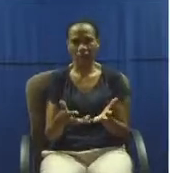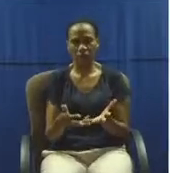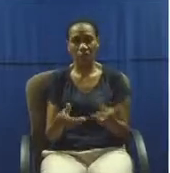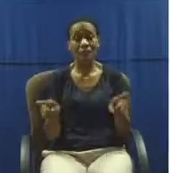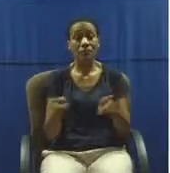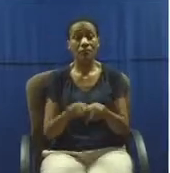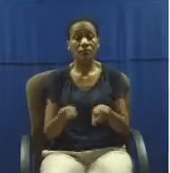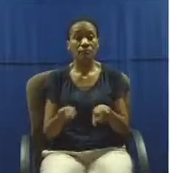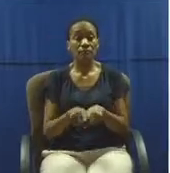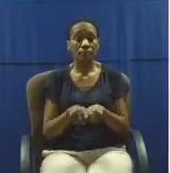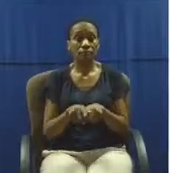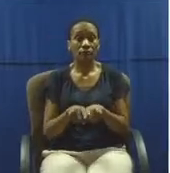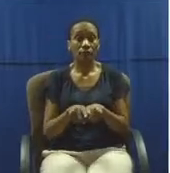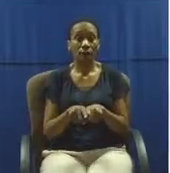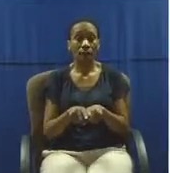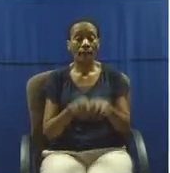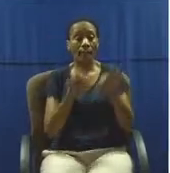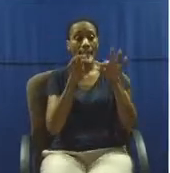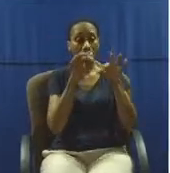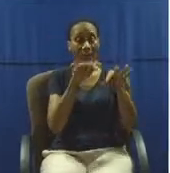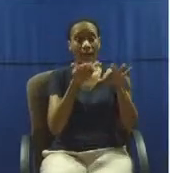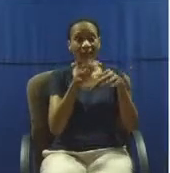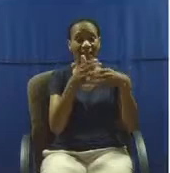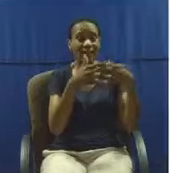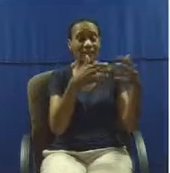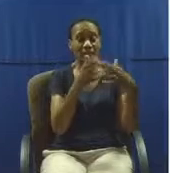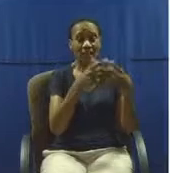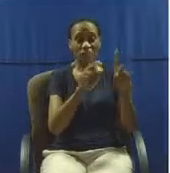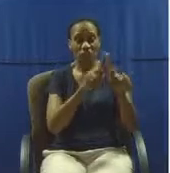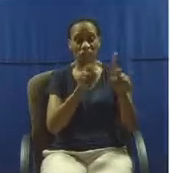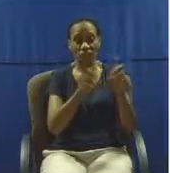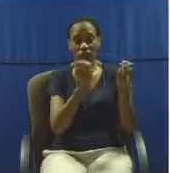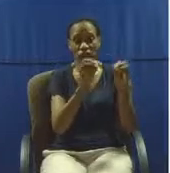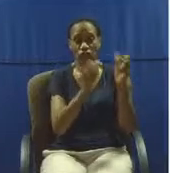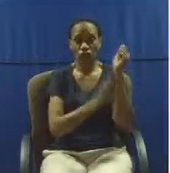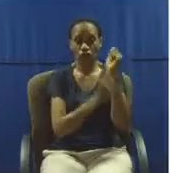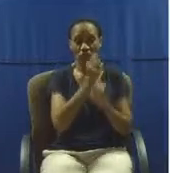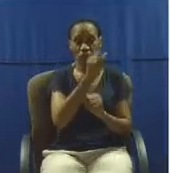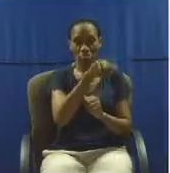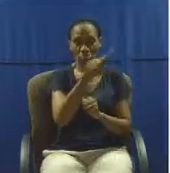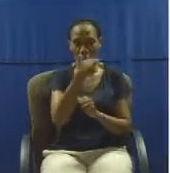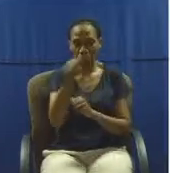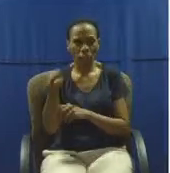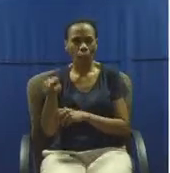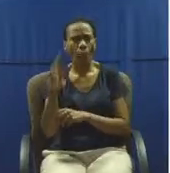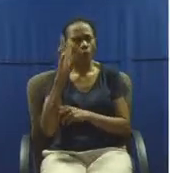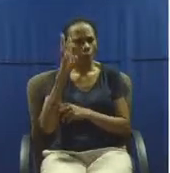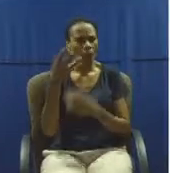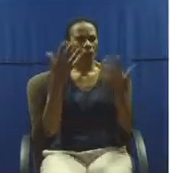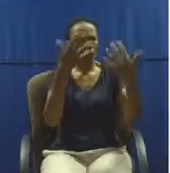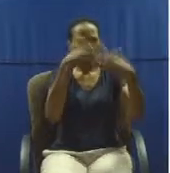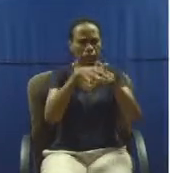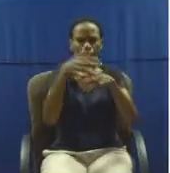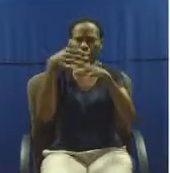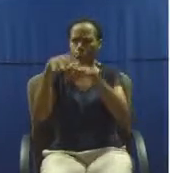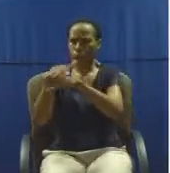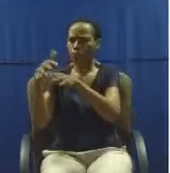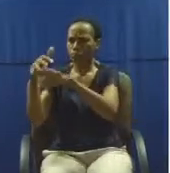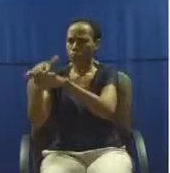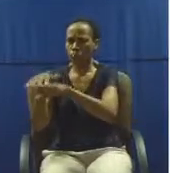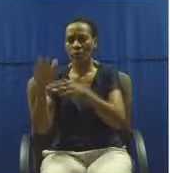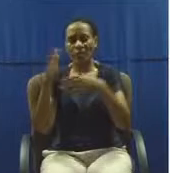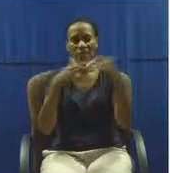similarly, the public enterprises that we have are also going to be rolling out their own infrastructure